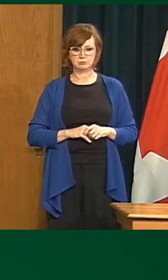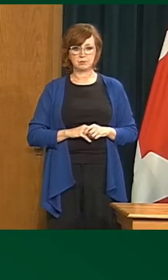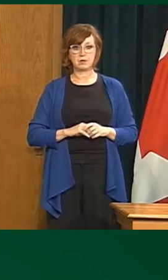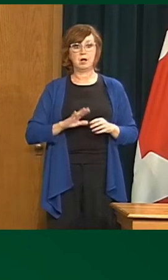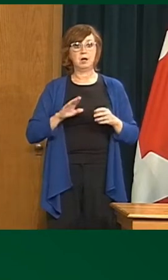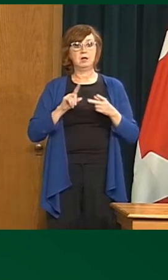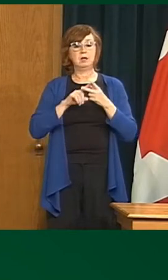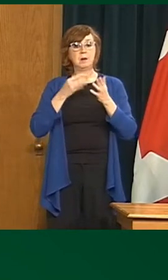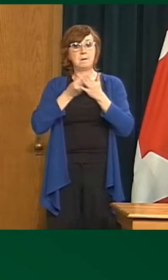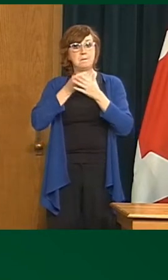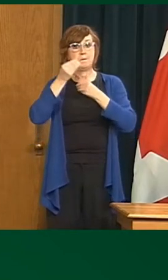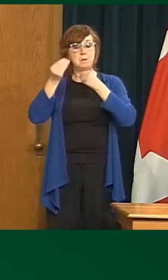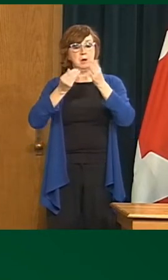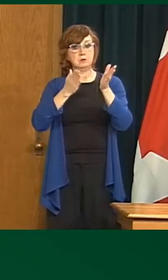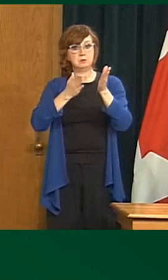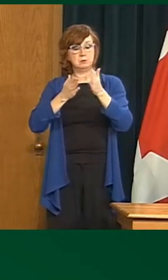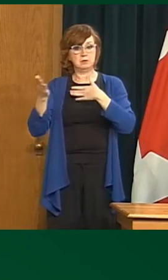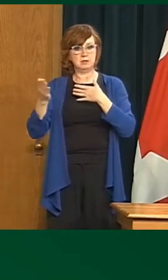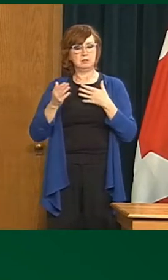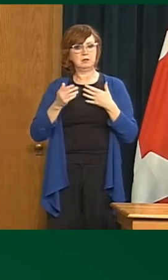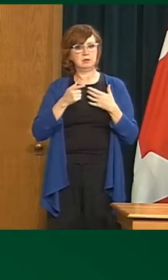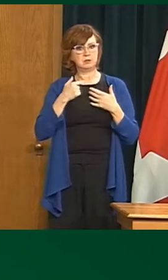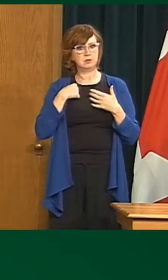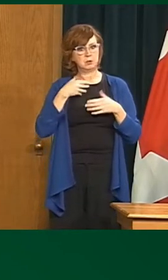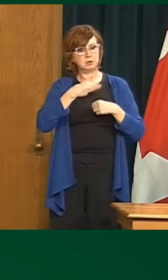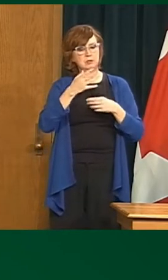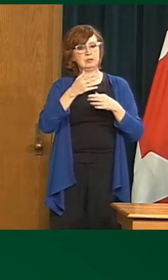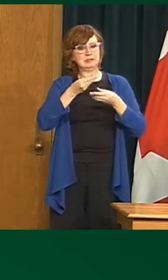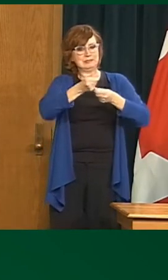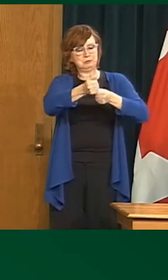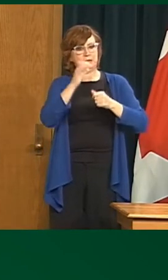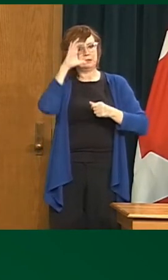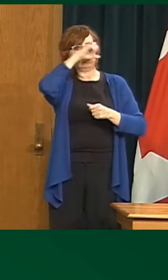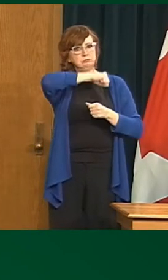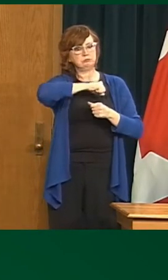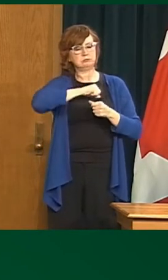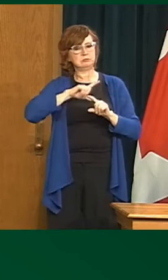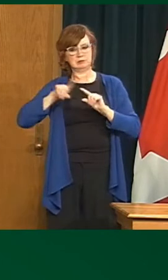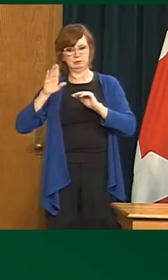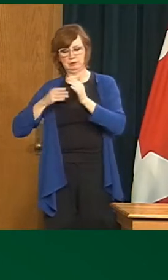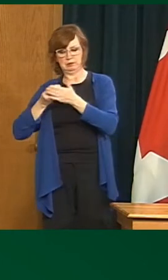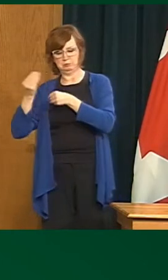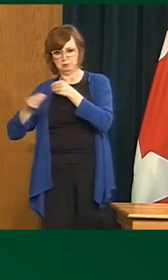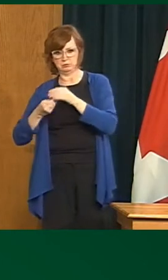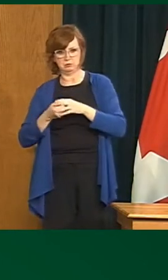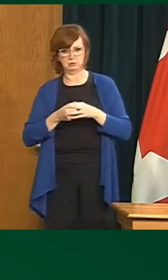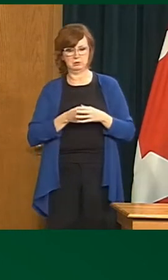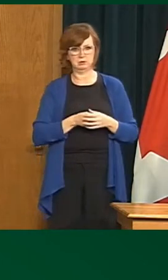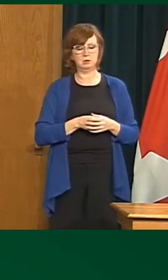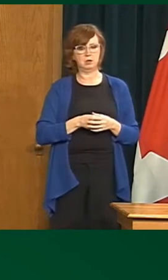you present a full budget before people go to the polls in the legislature? Our intent and our preference would be